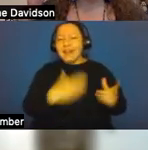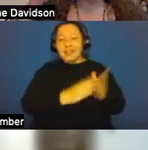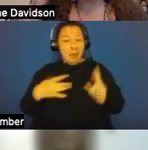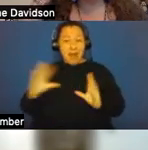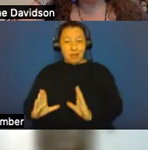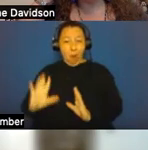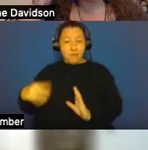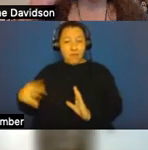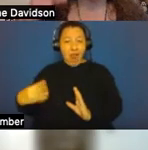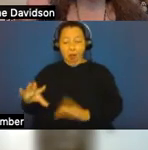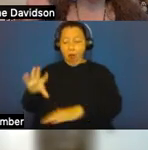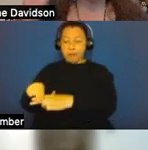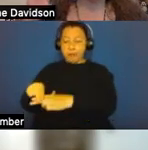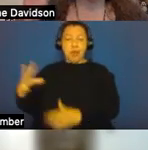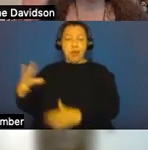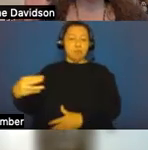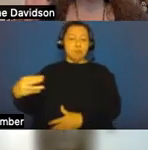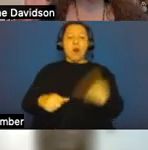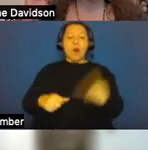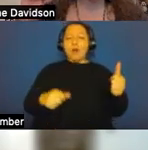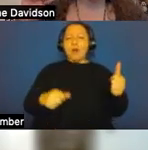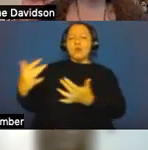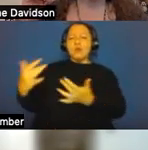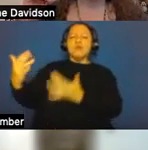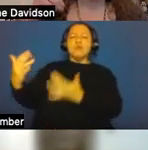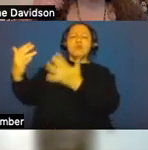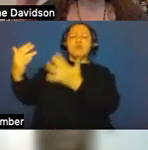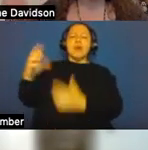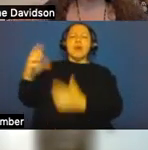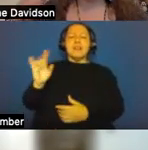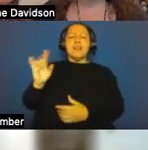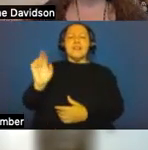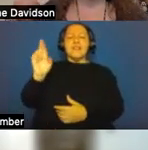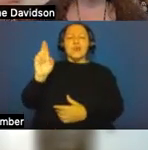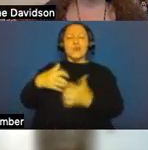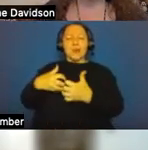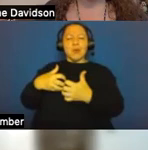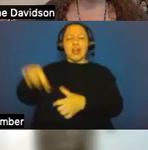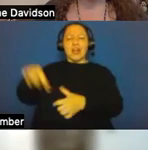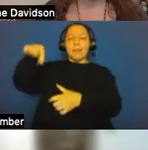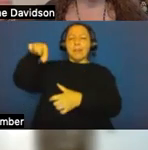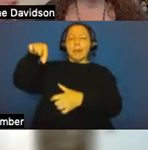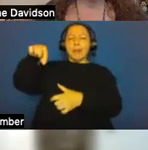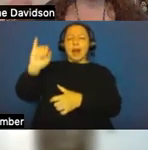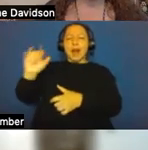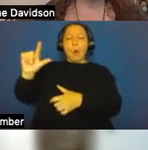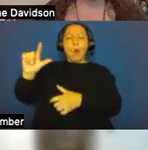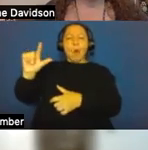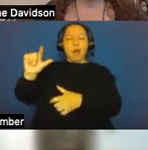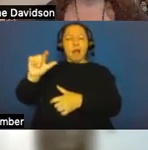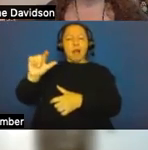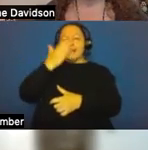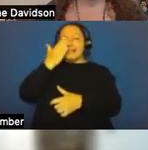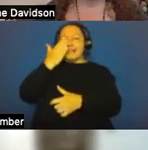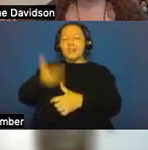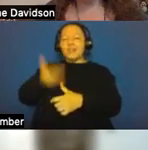those, diffusers, where you can drop a little essential oil in there. And just something to kind of keep the air moving around us while we're metabolizing